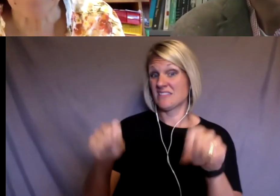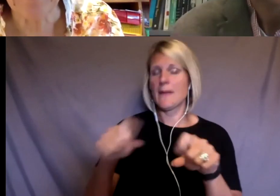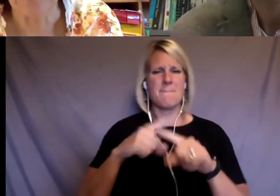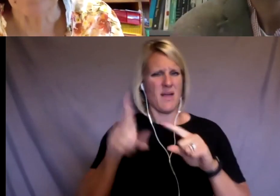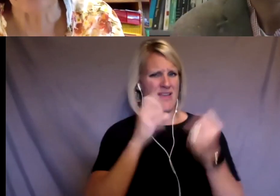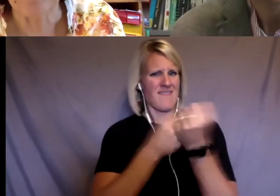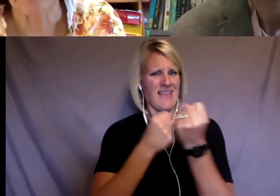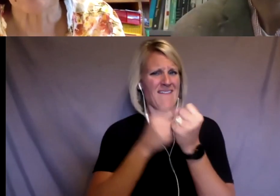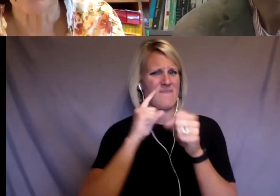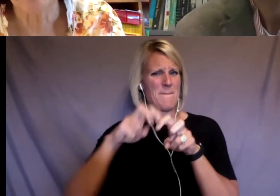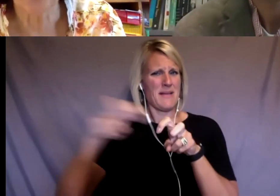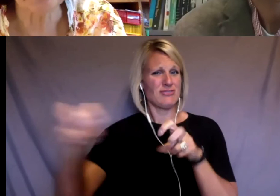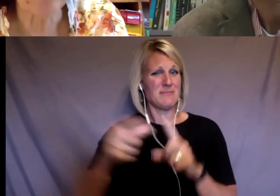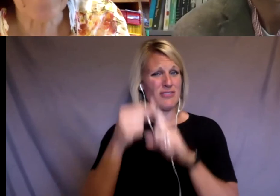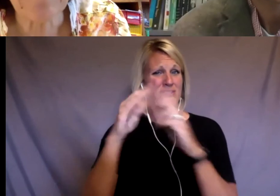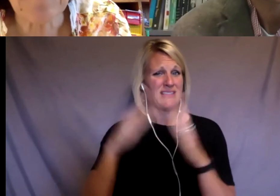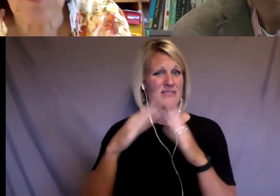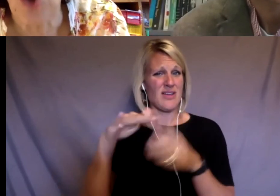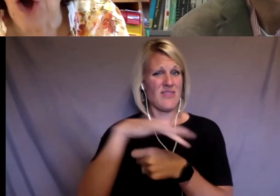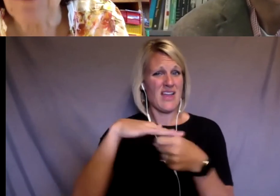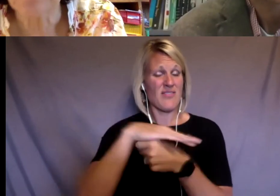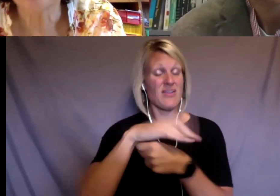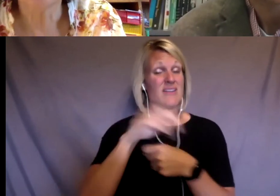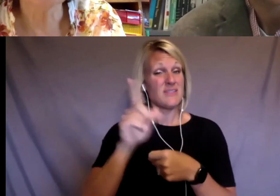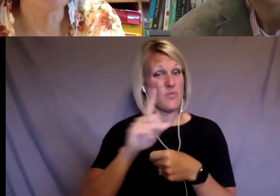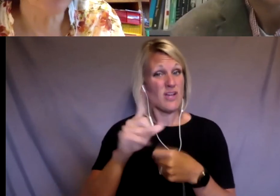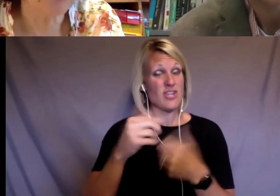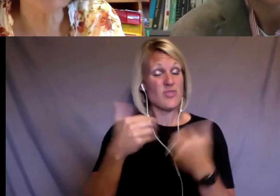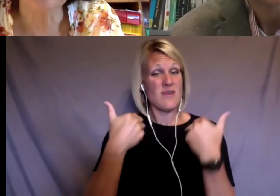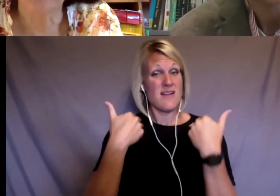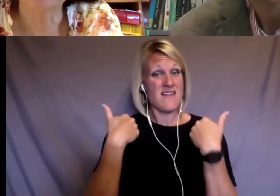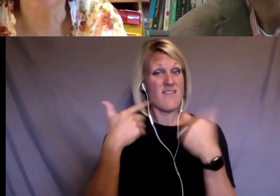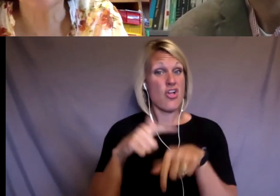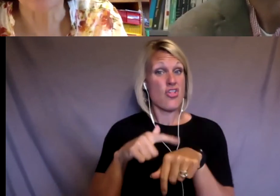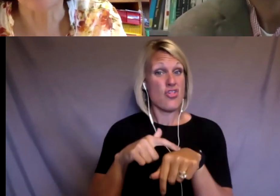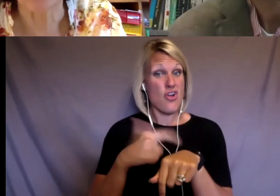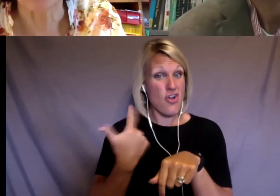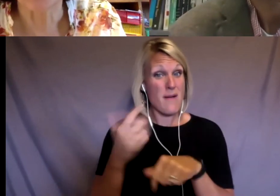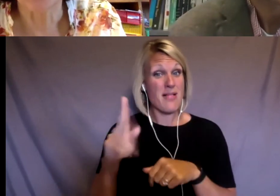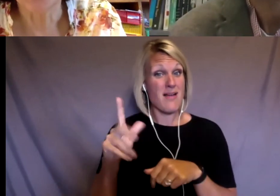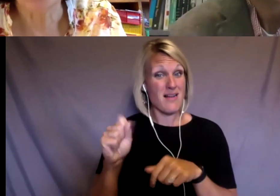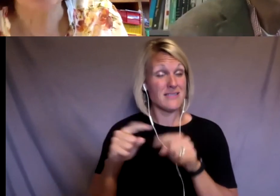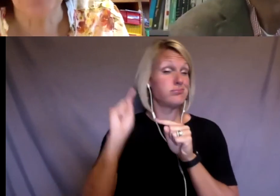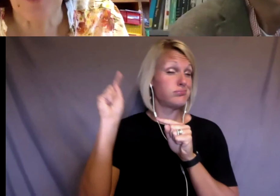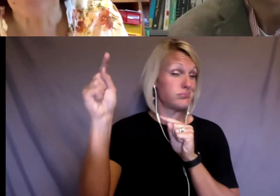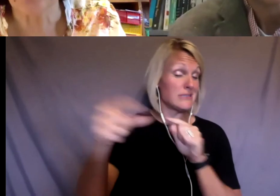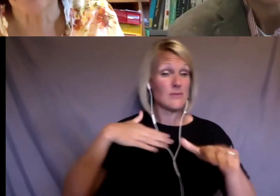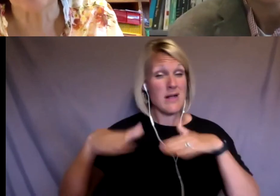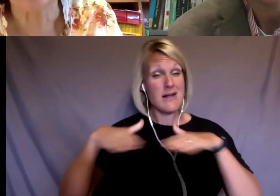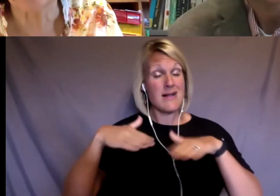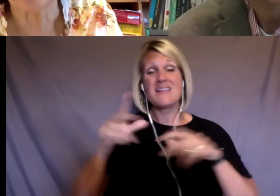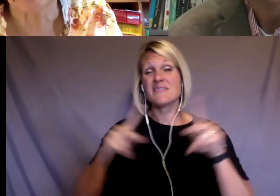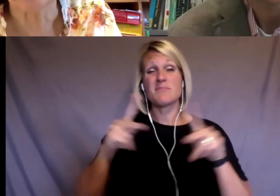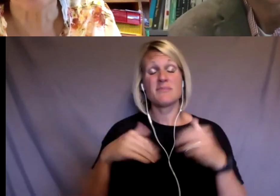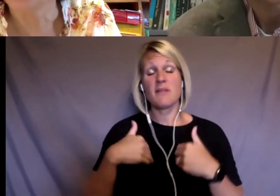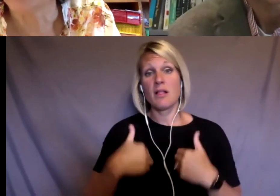especially in downtown areas where you have long blocks. They're absolutely necessary. And I don't know how you're doing with